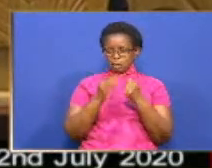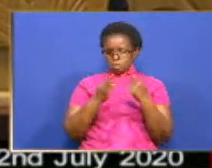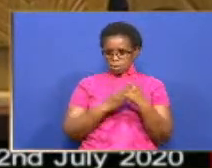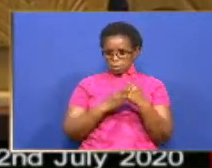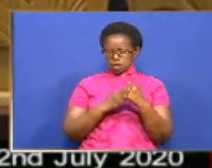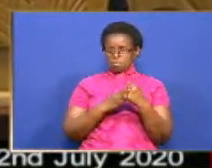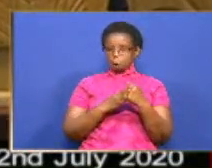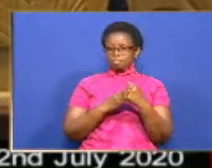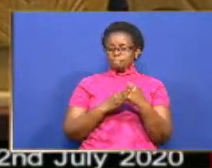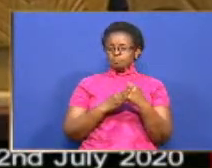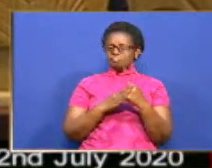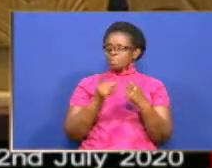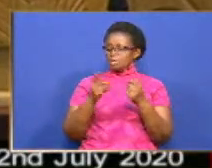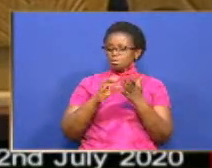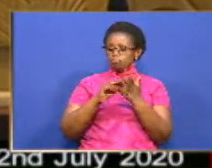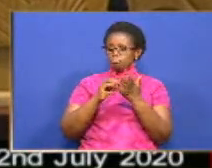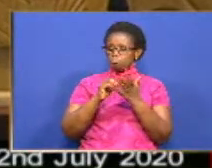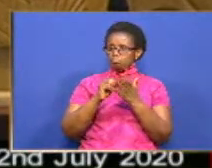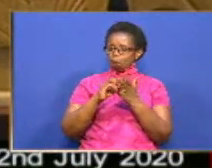stood down.